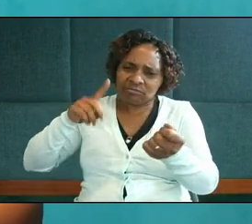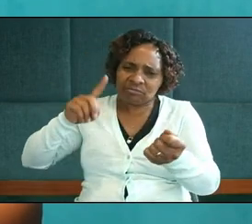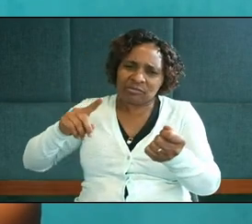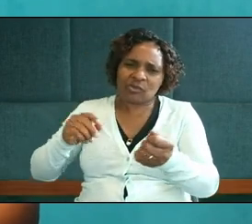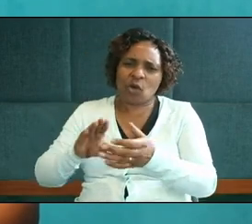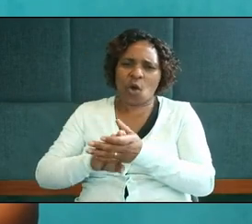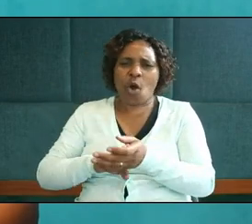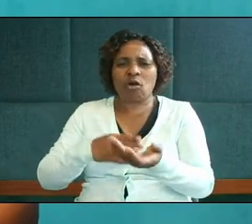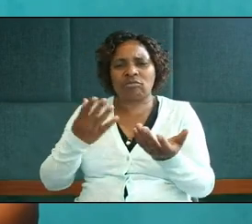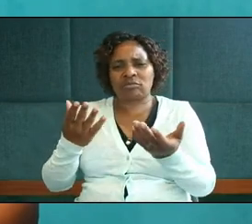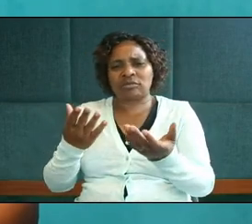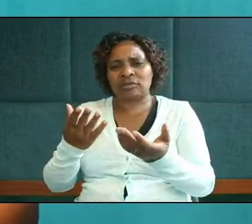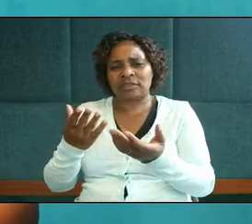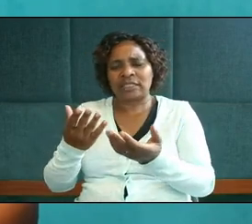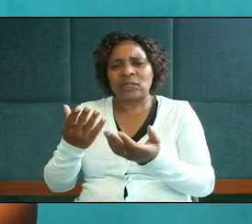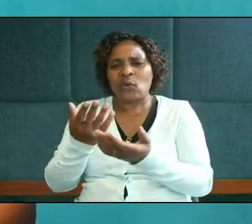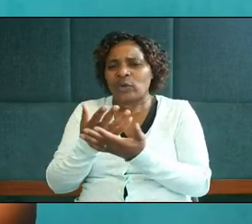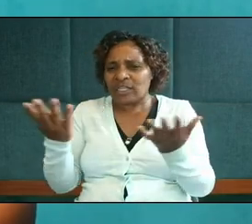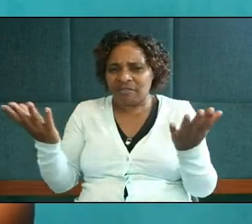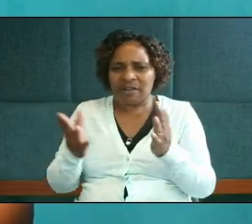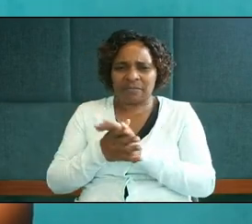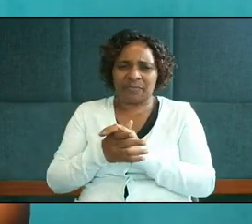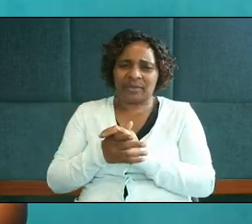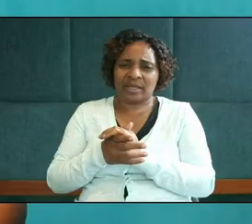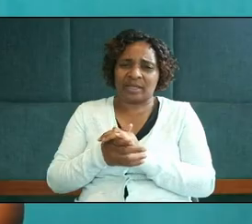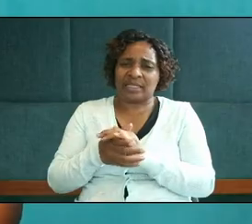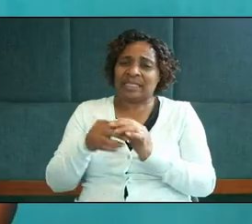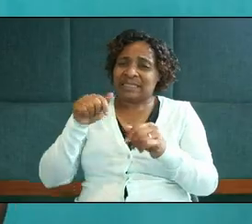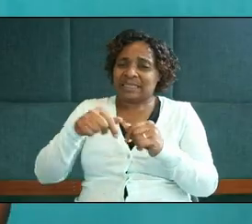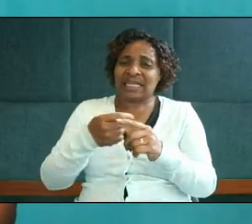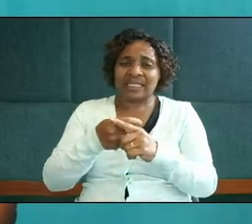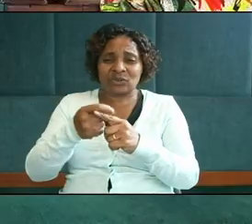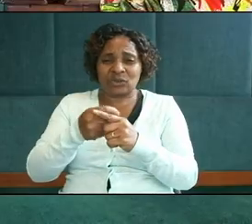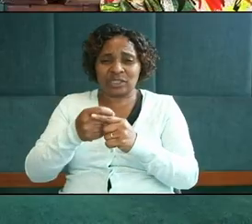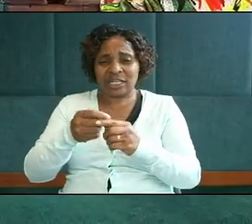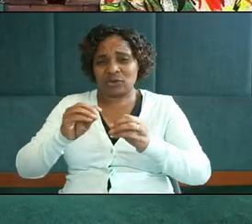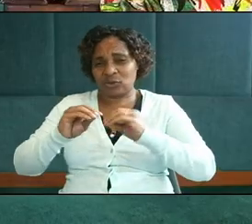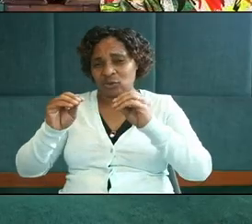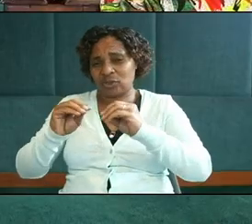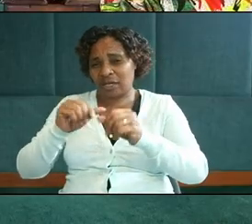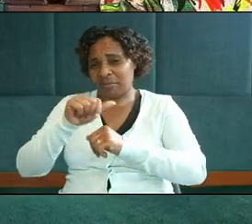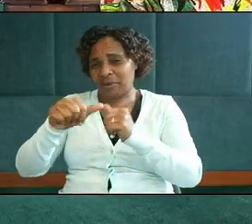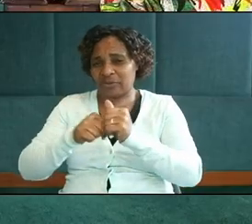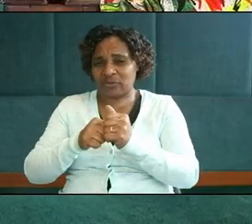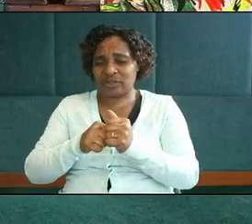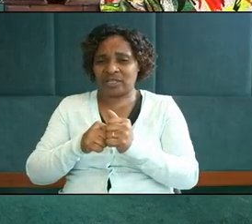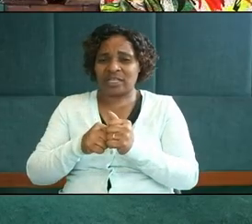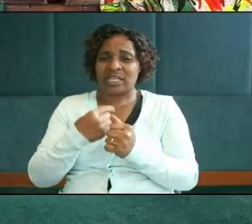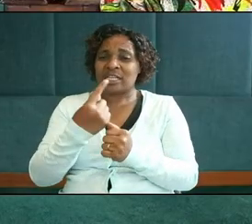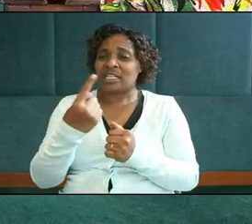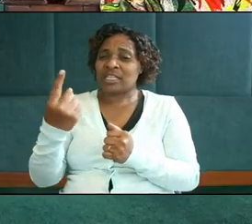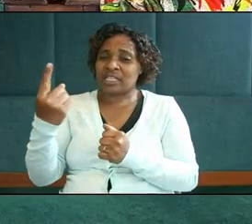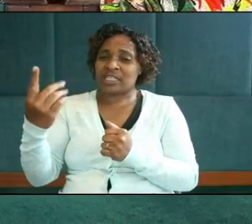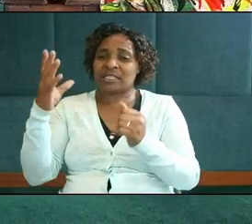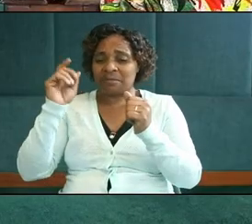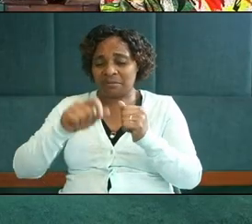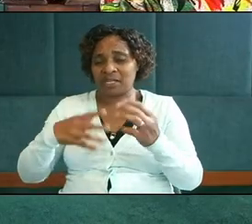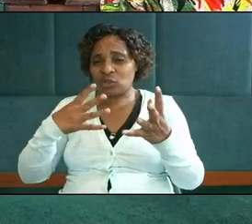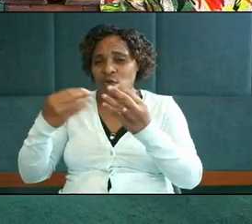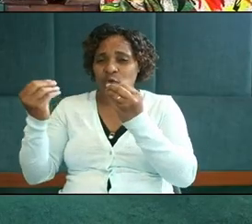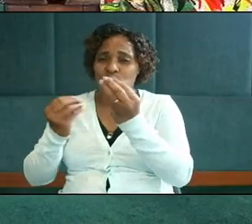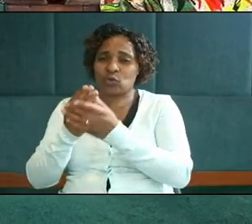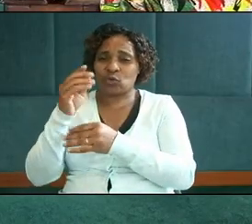mwiko, you know. Yeah, so these are some of the trainings I thought about. Seems like every one of us has had to go through that phase in our